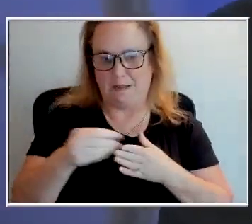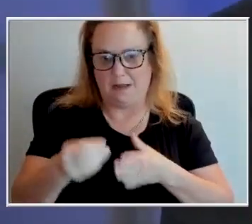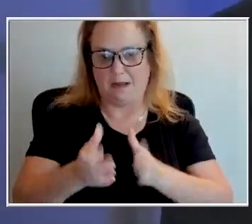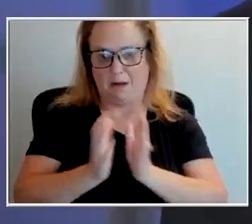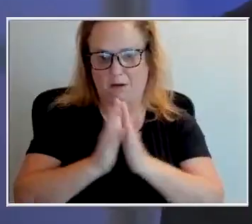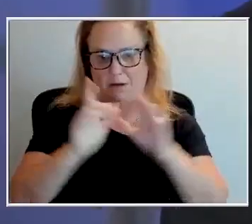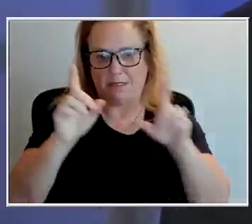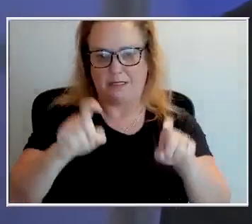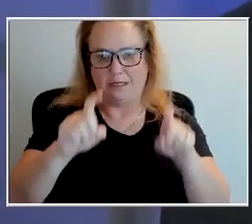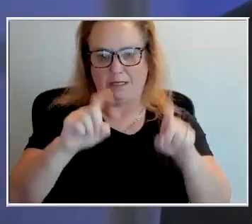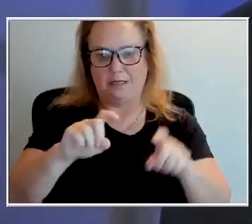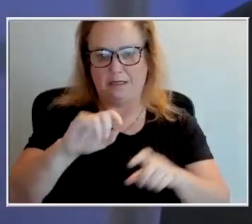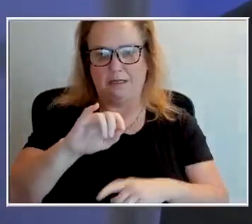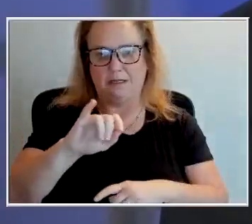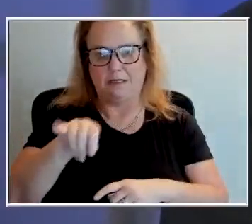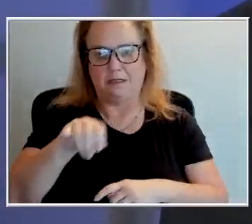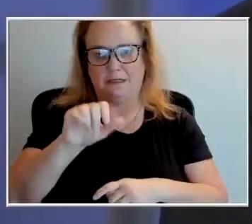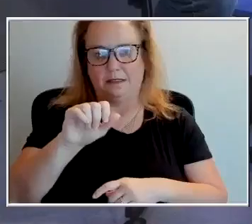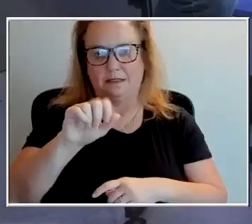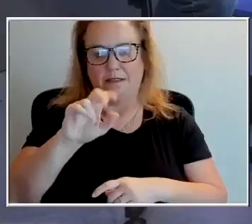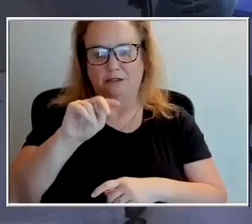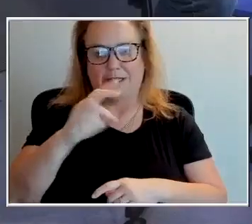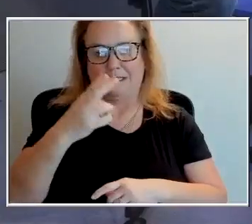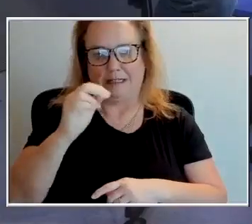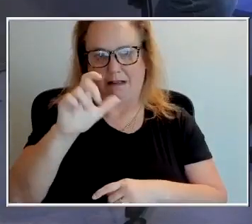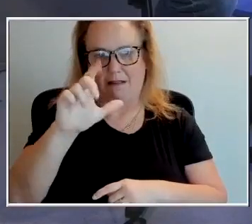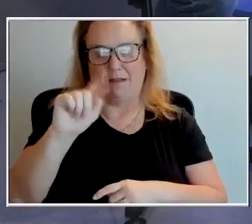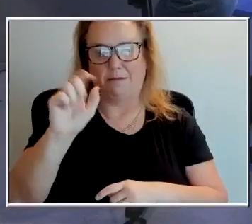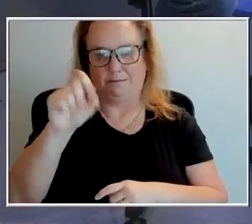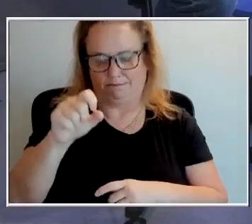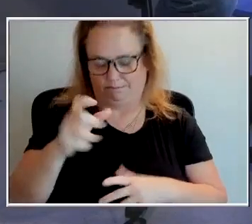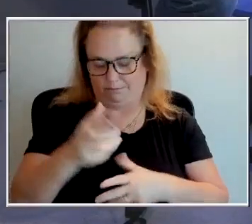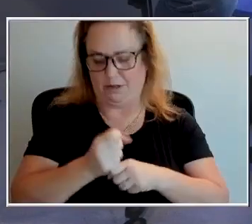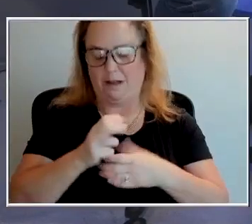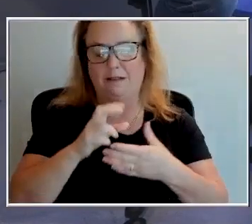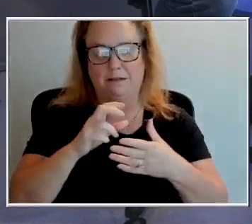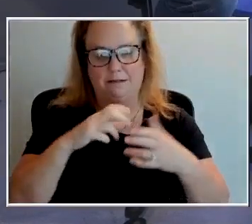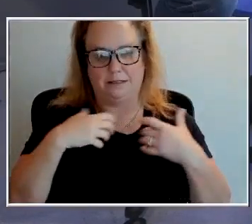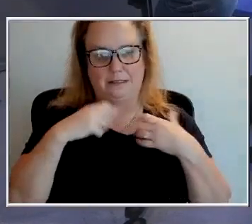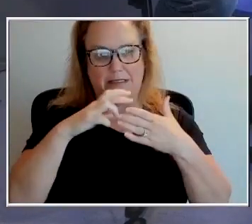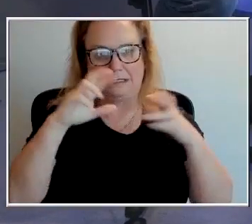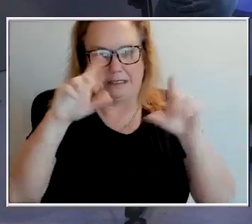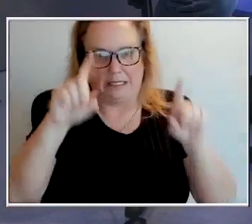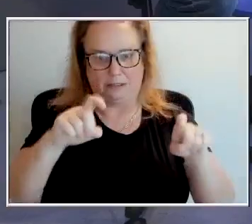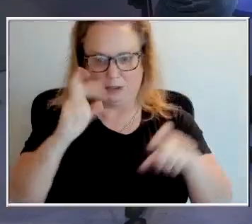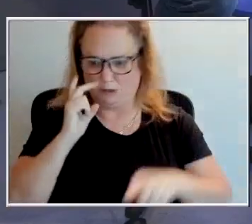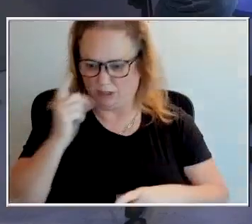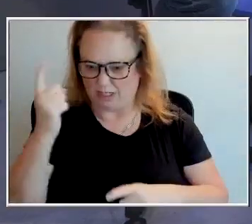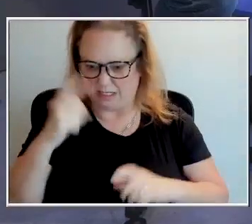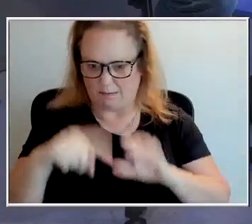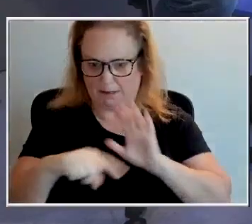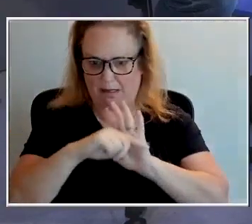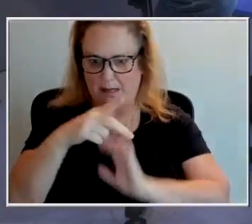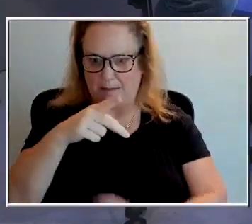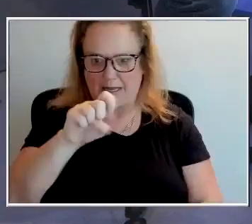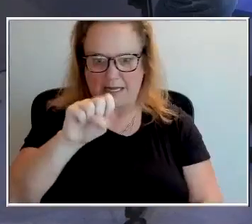in Jason Health. All right, and you got those, I guess, and you must have seen something on those PSA tests. What'd you